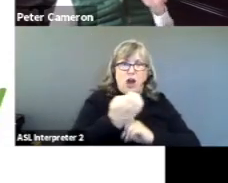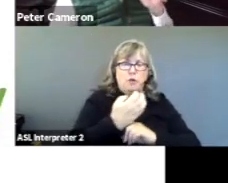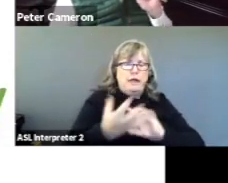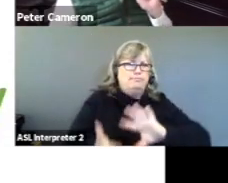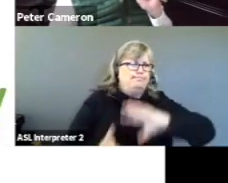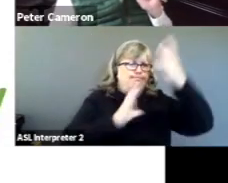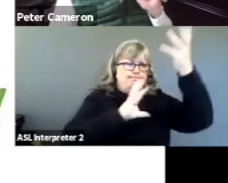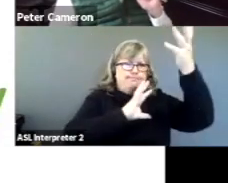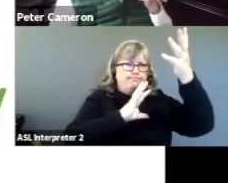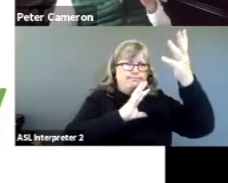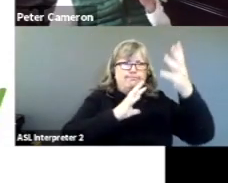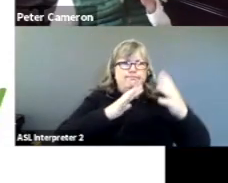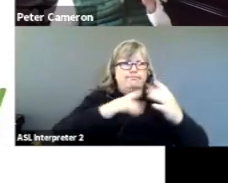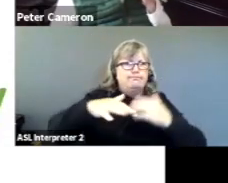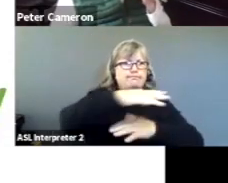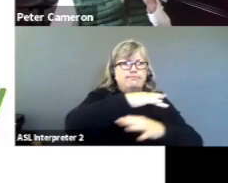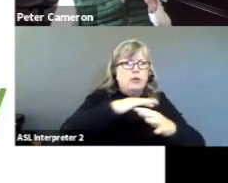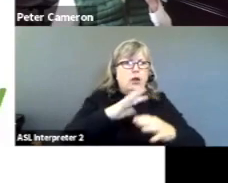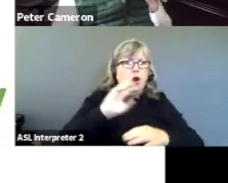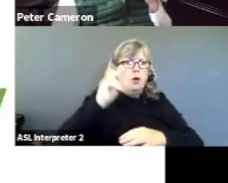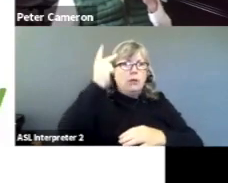we now have the COVID crisis.